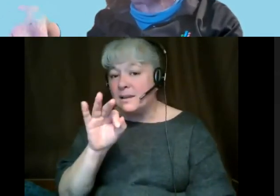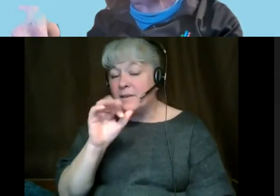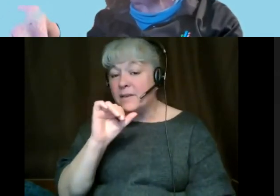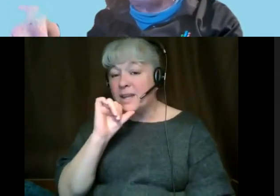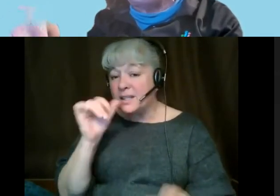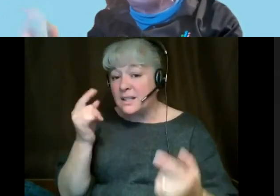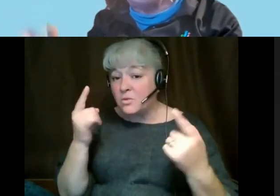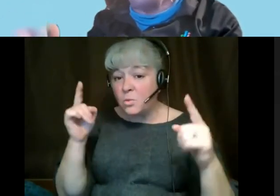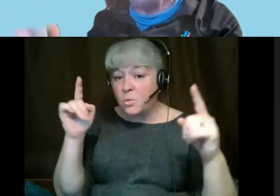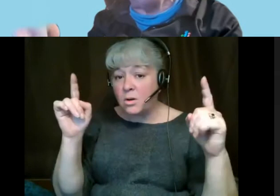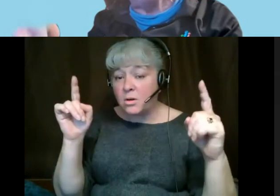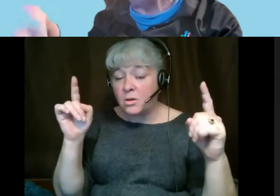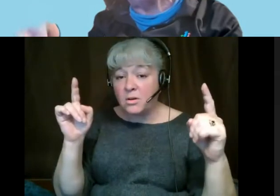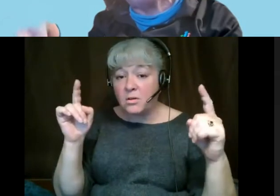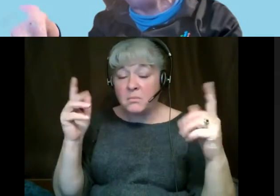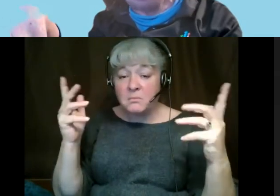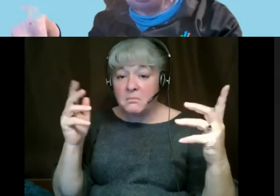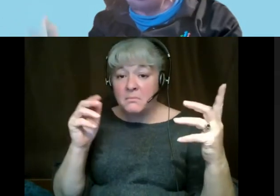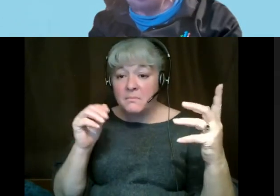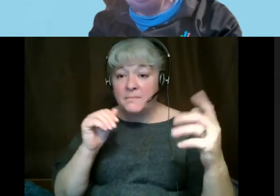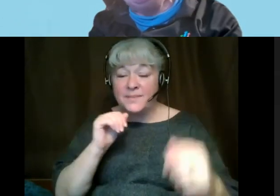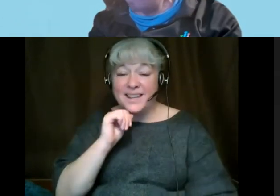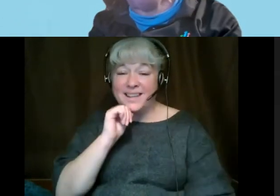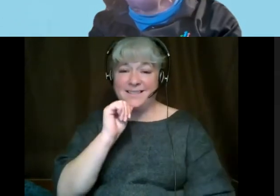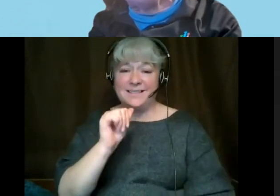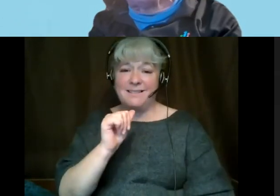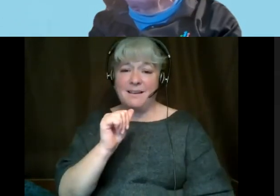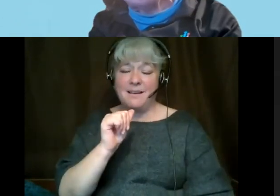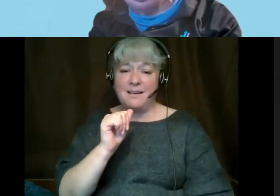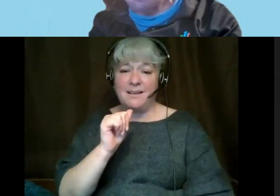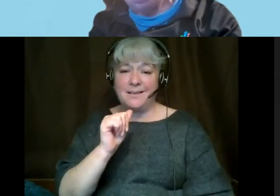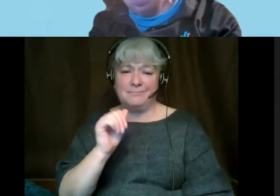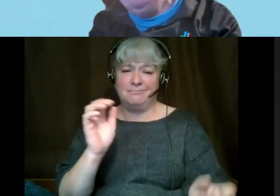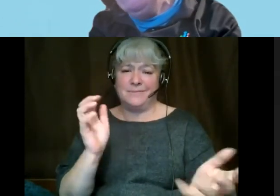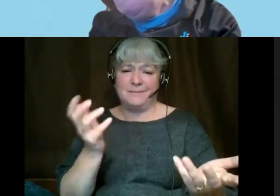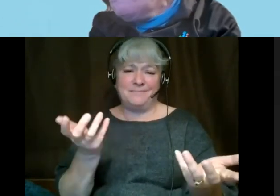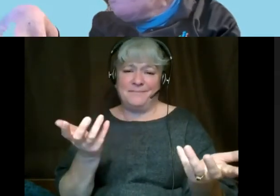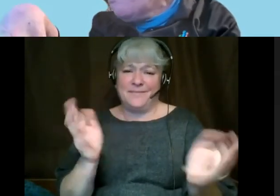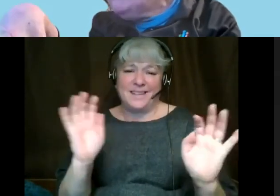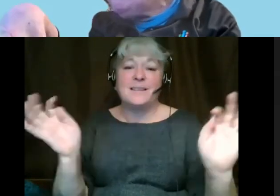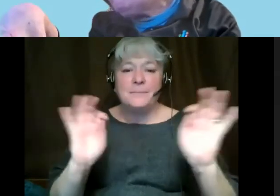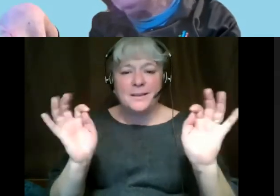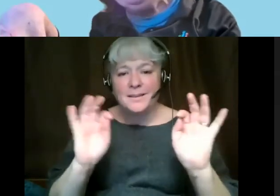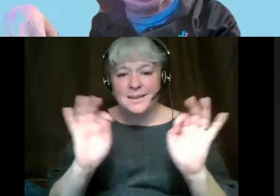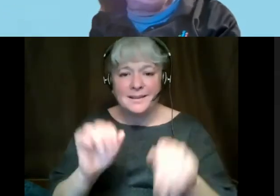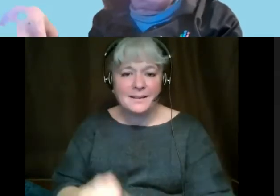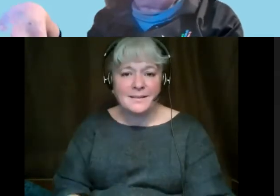work, it's not a big deal.